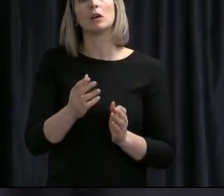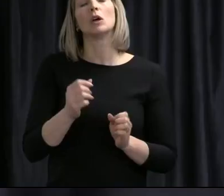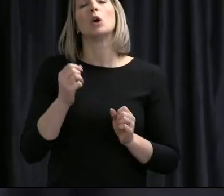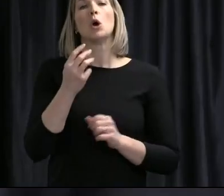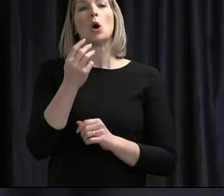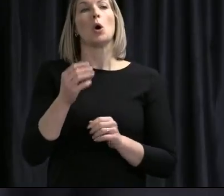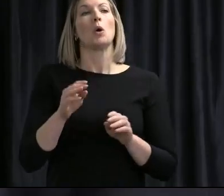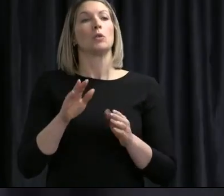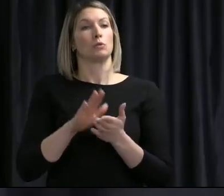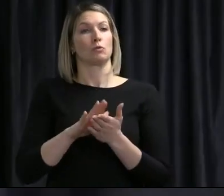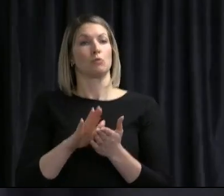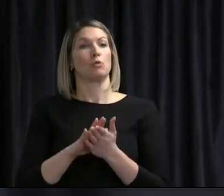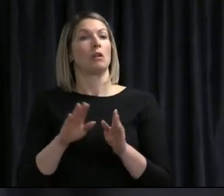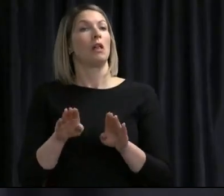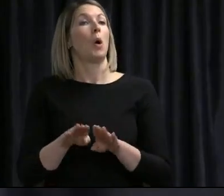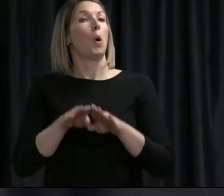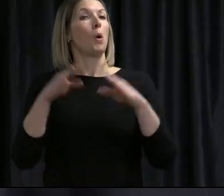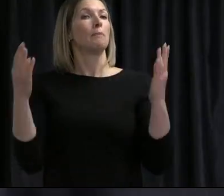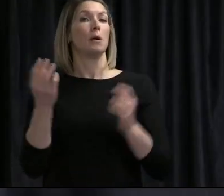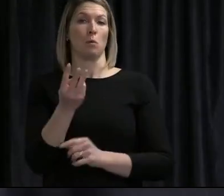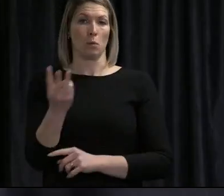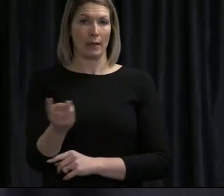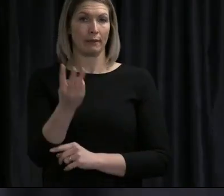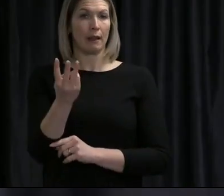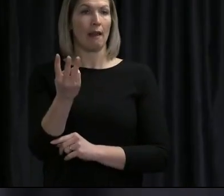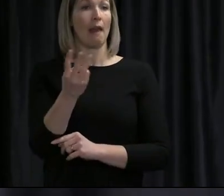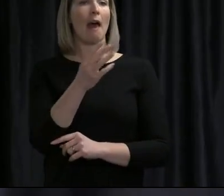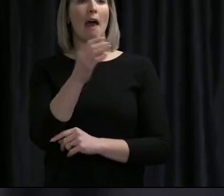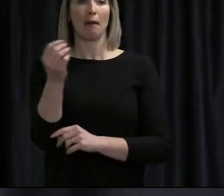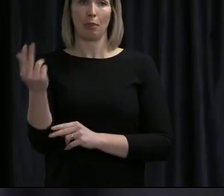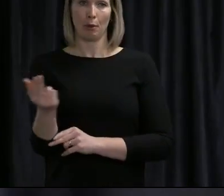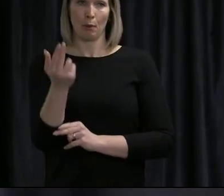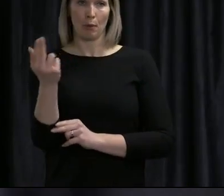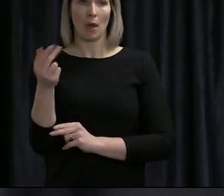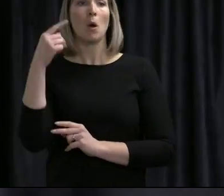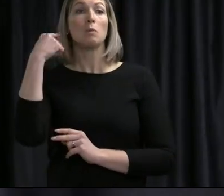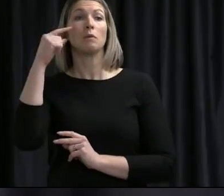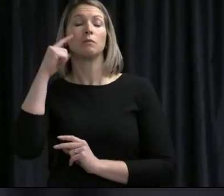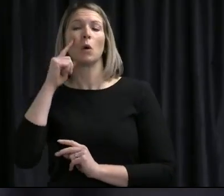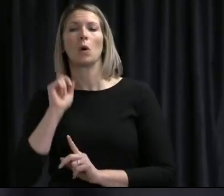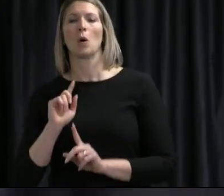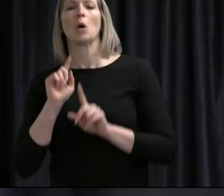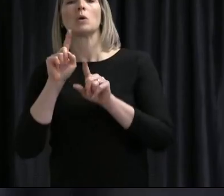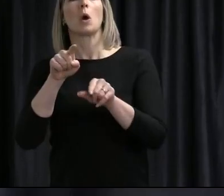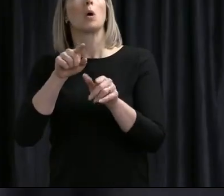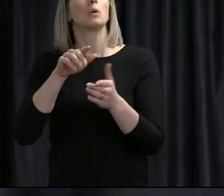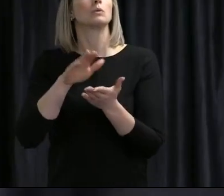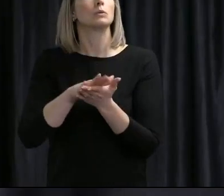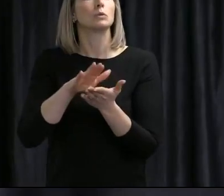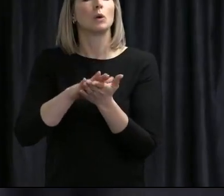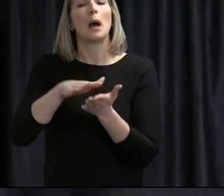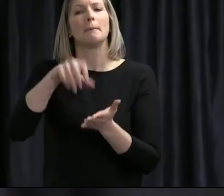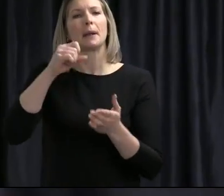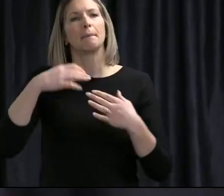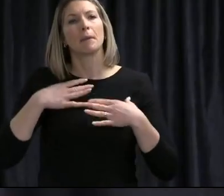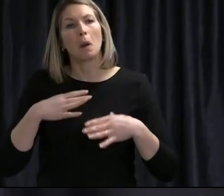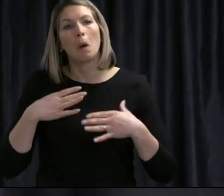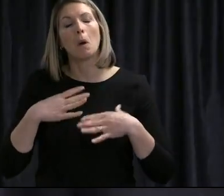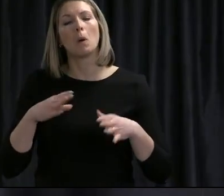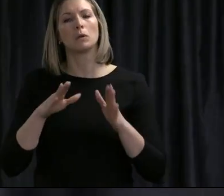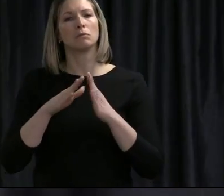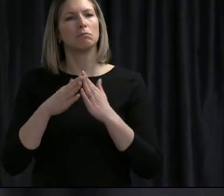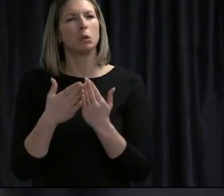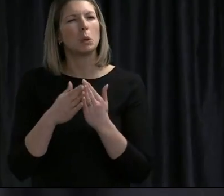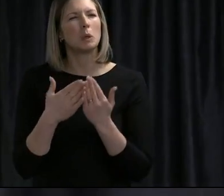will be provided an opportunity to collect their personal belongings and books. The school districts will be in